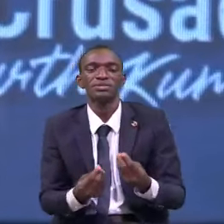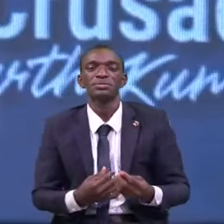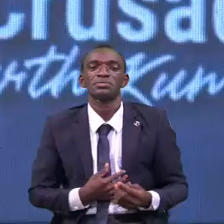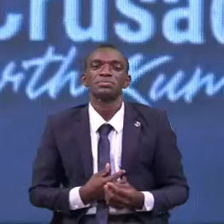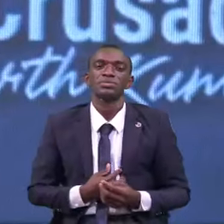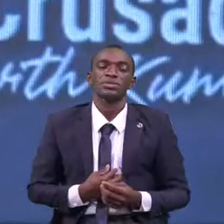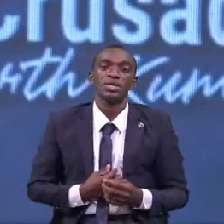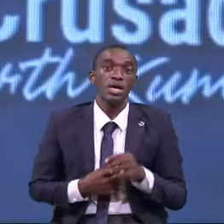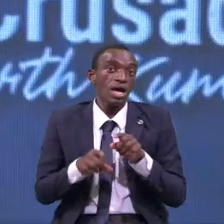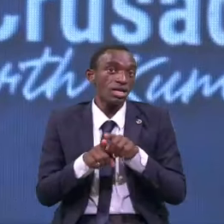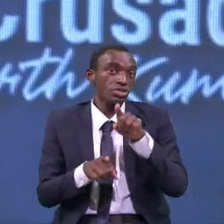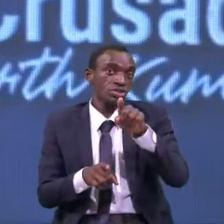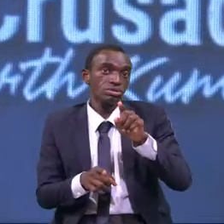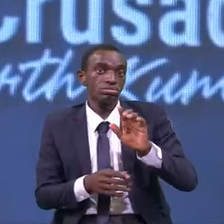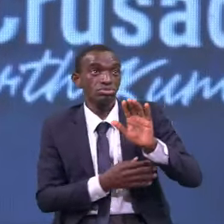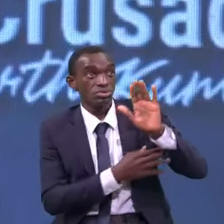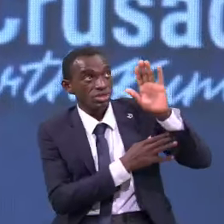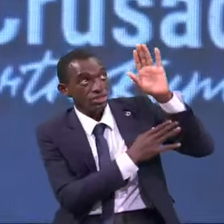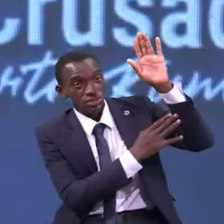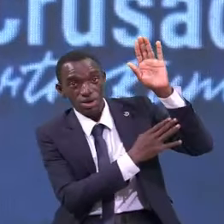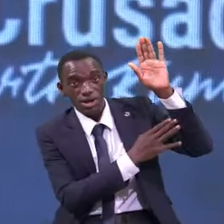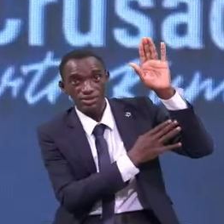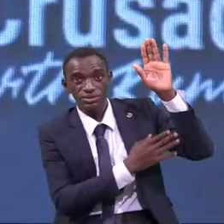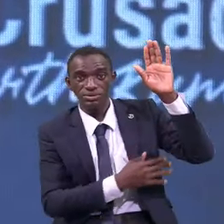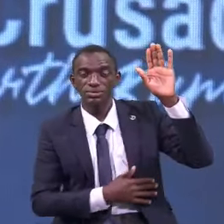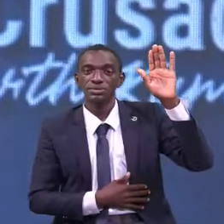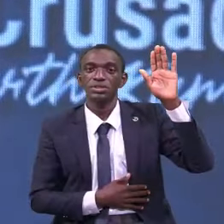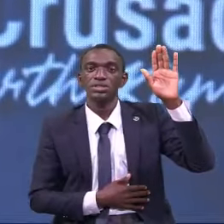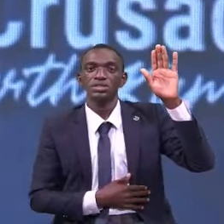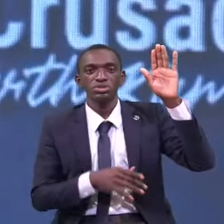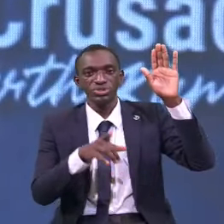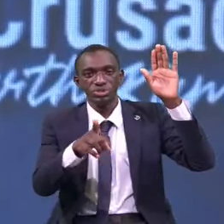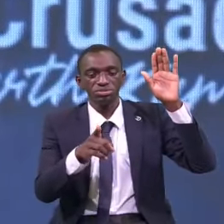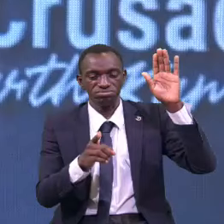As you are raising up your hand, you will stand up.